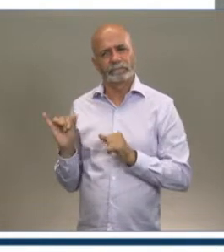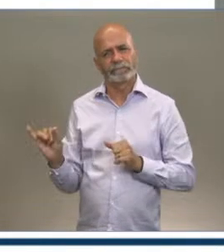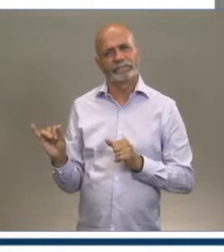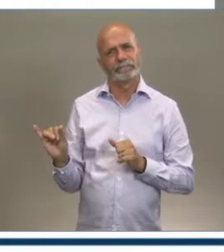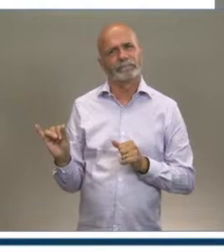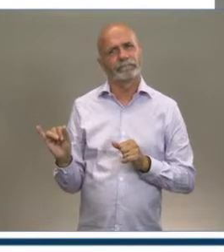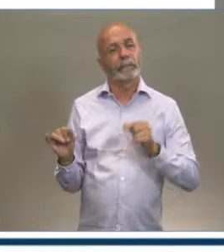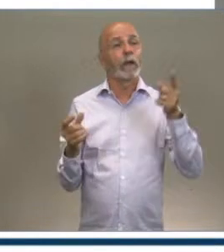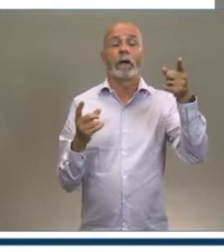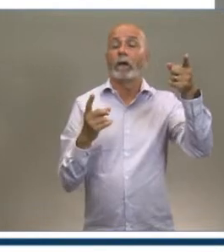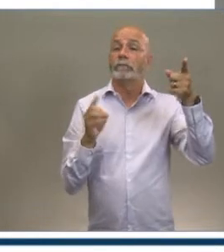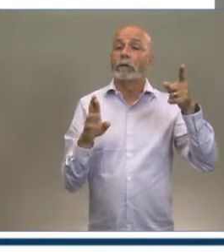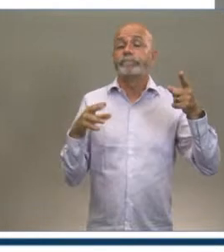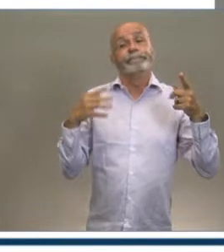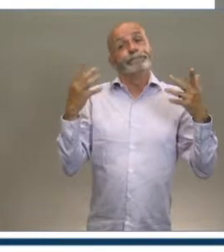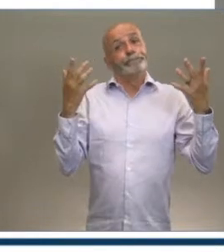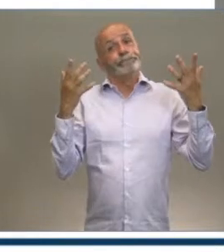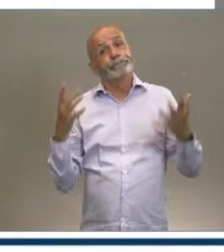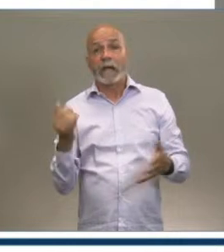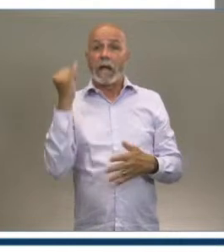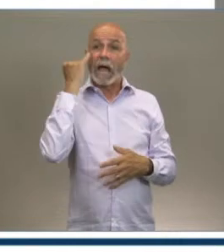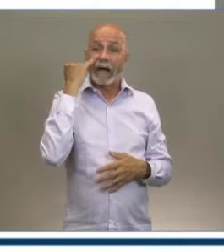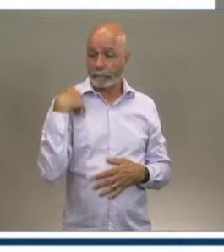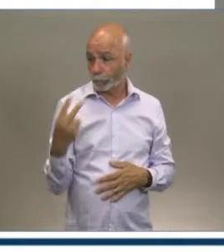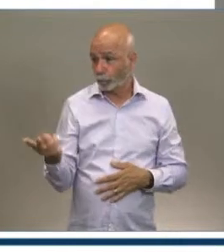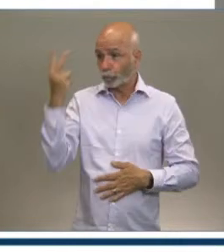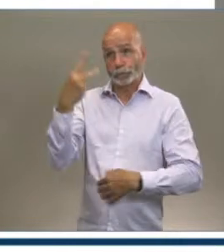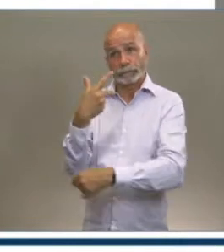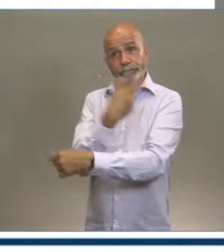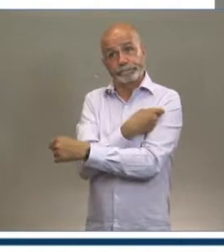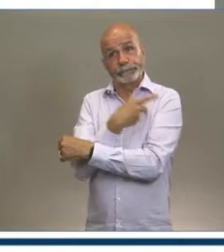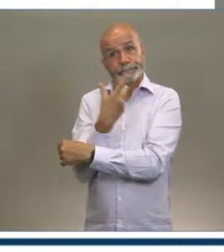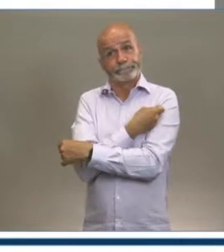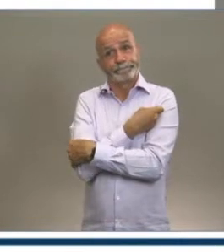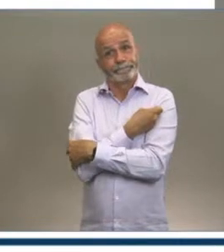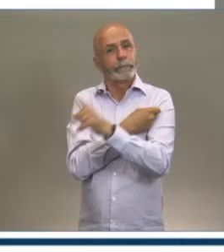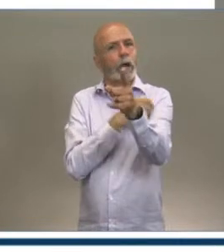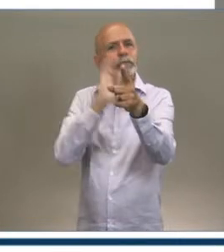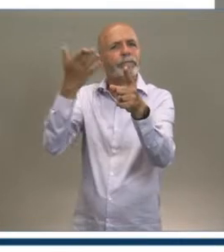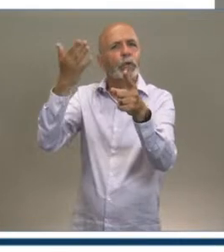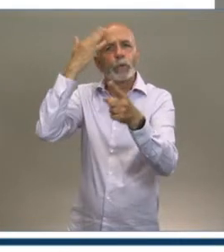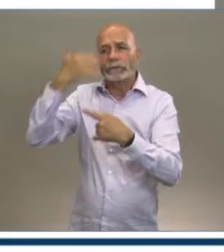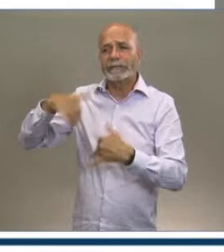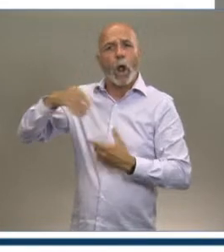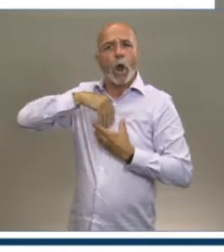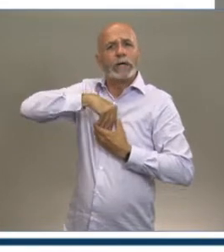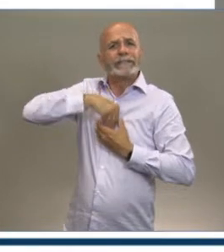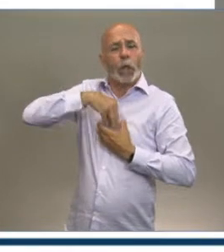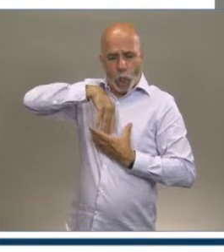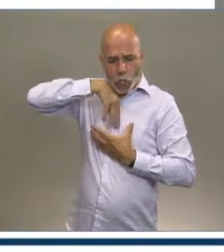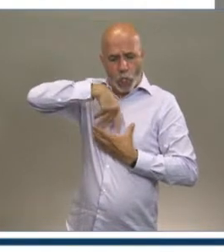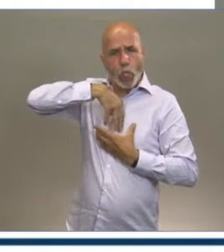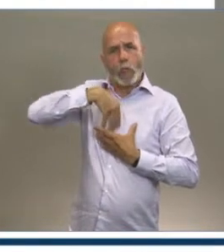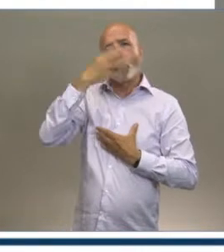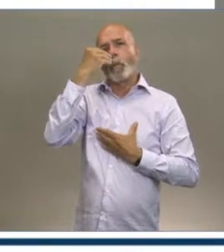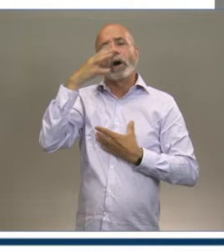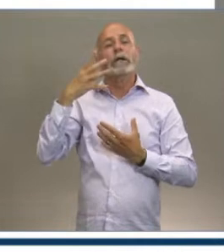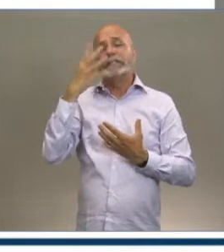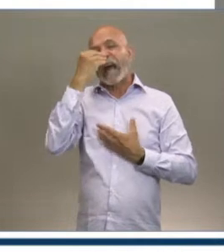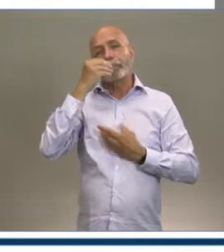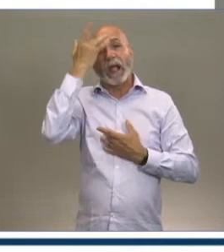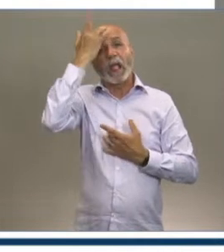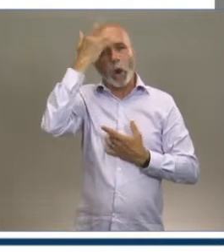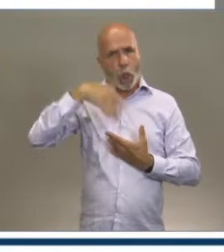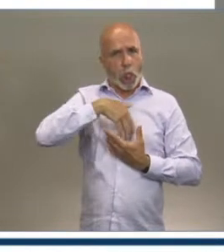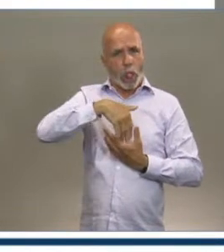that there is no chance of them actually being infectious when they come into the province. So we still need to have